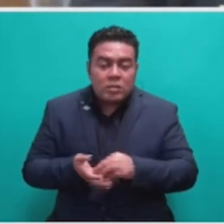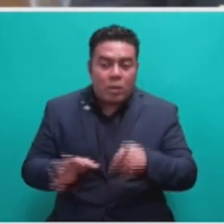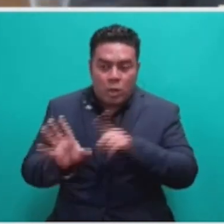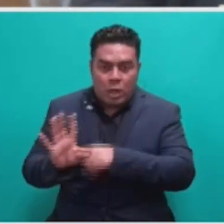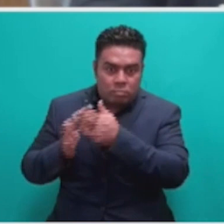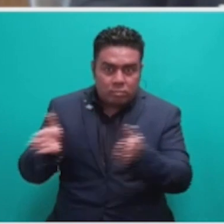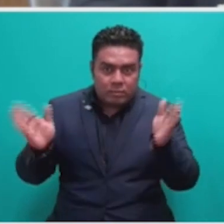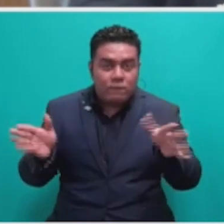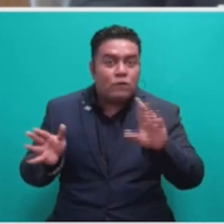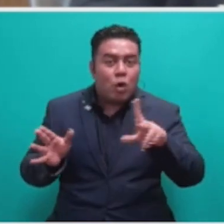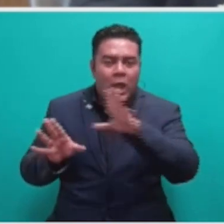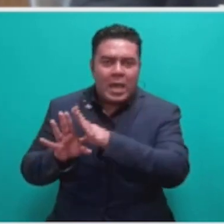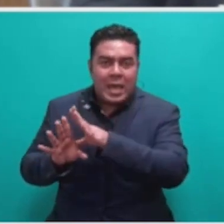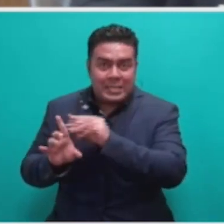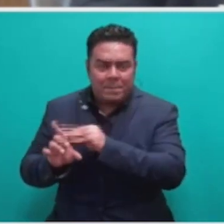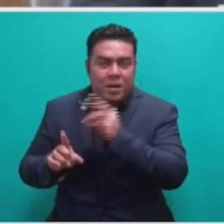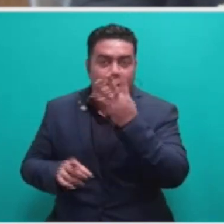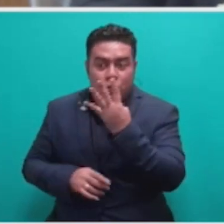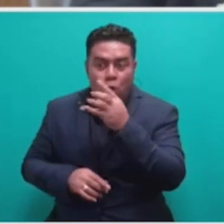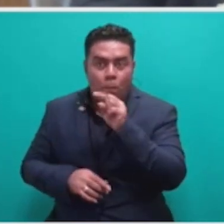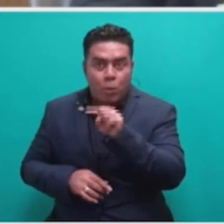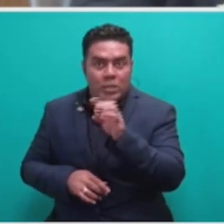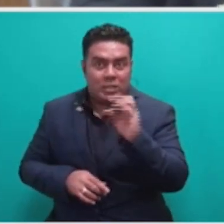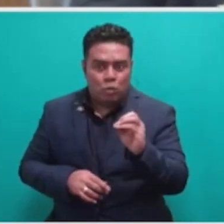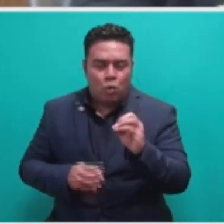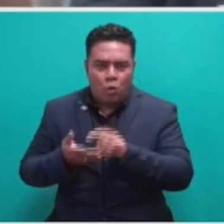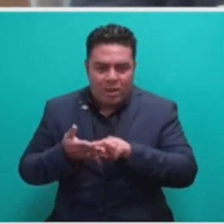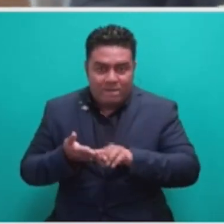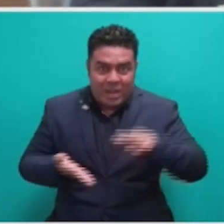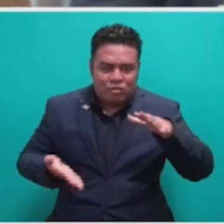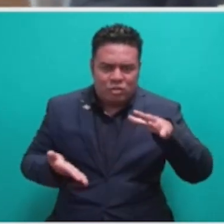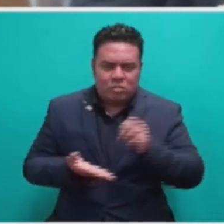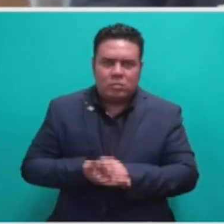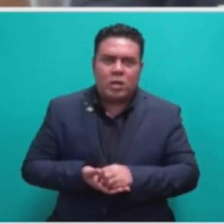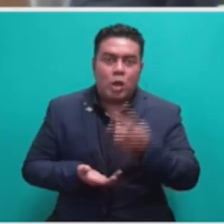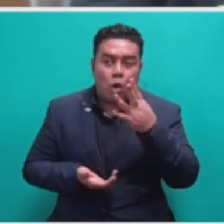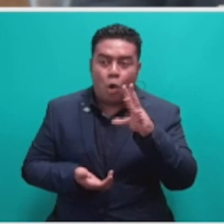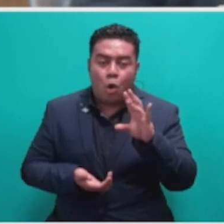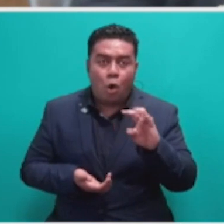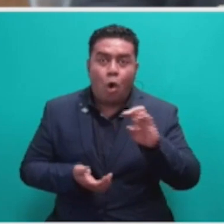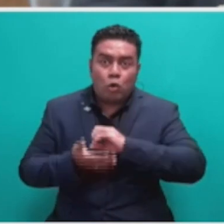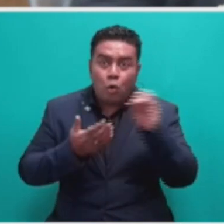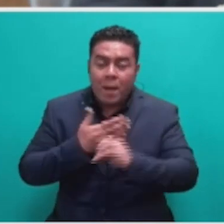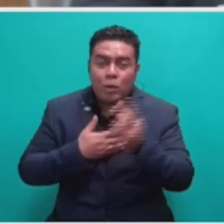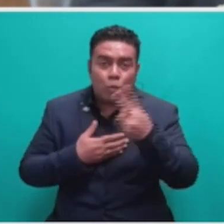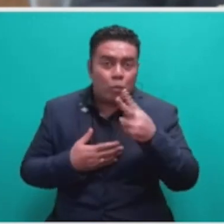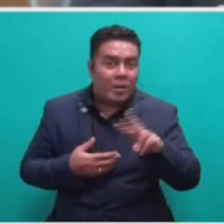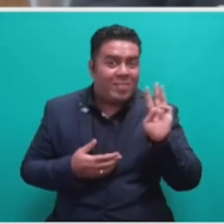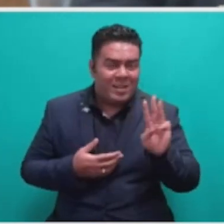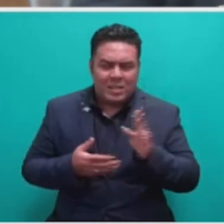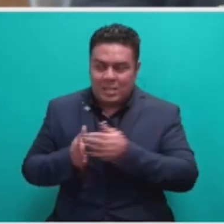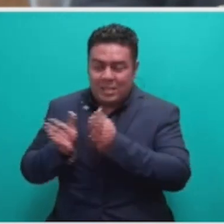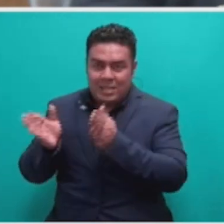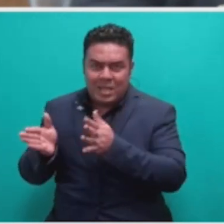example, the current 4.0 inflation rate in October 2023 means that